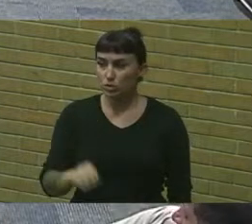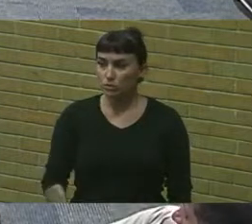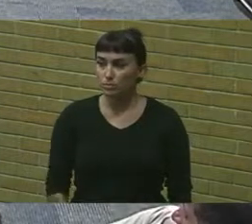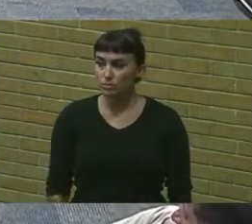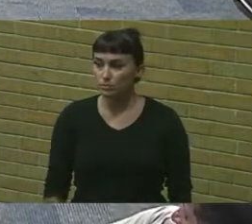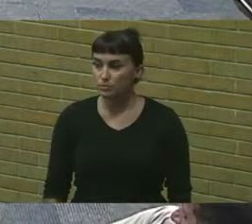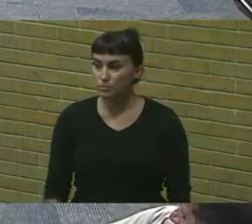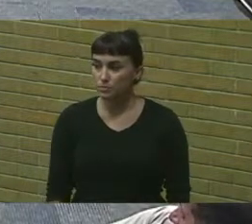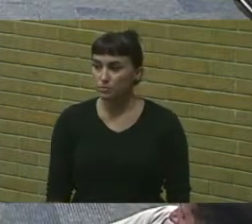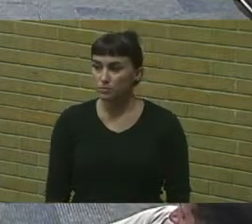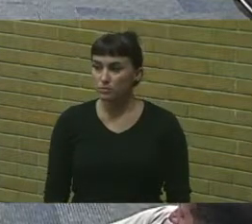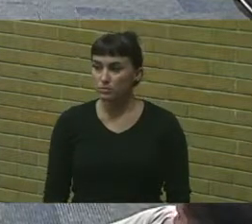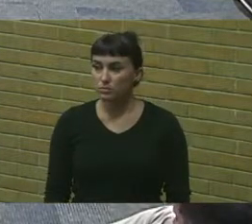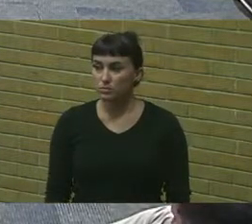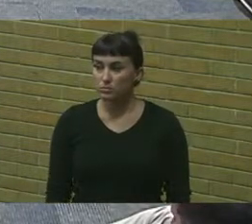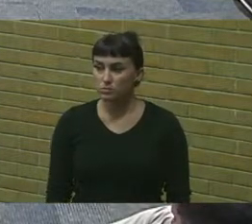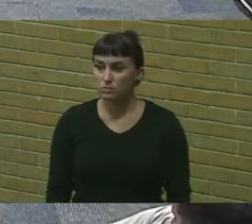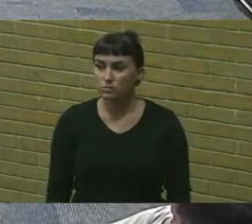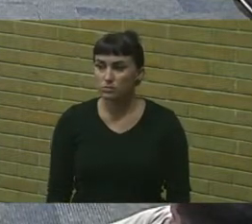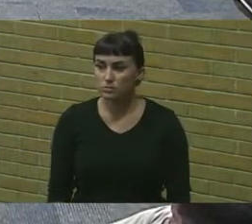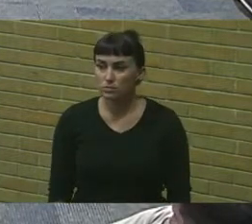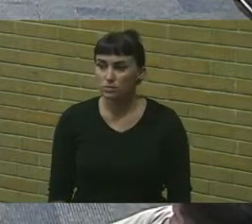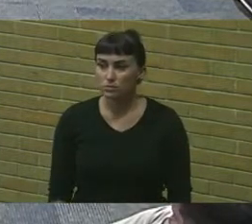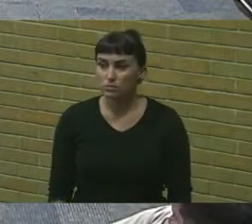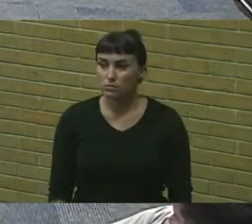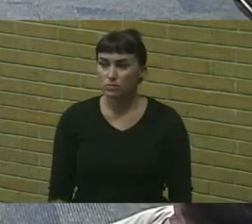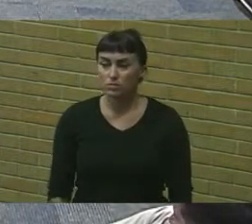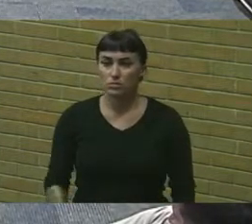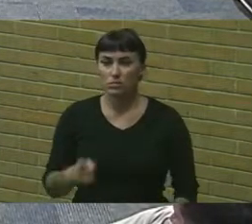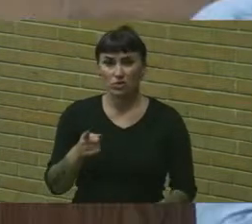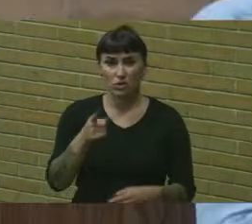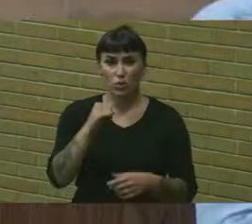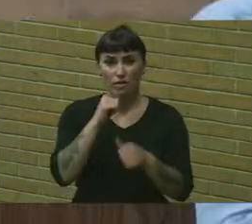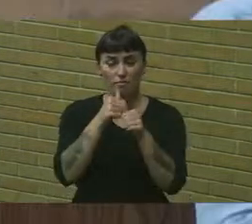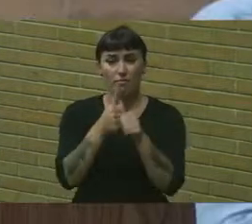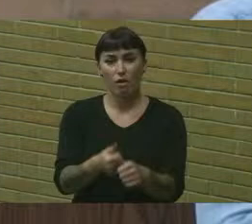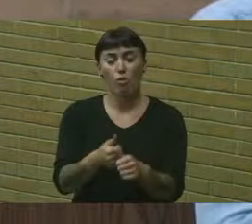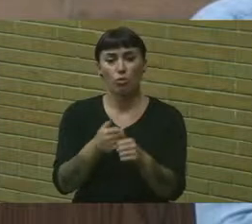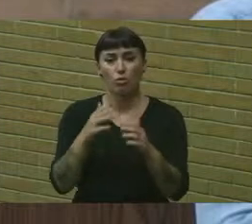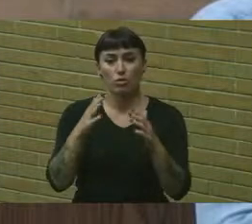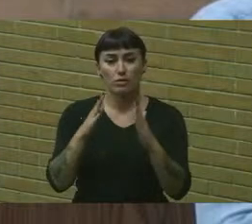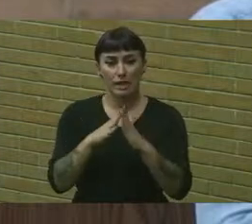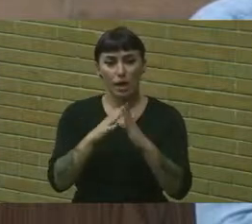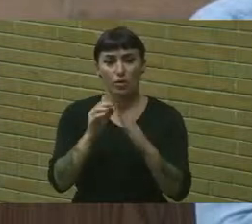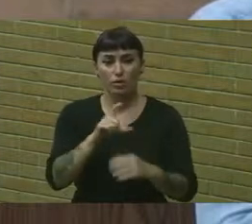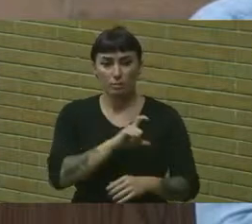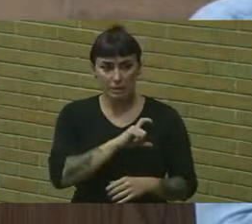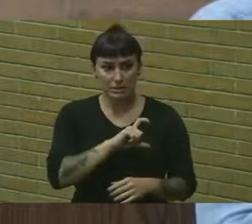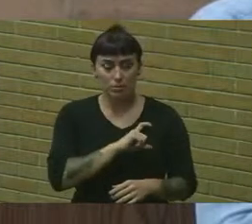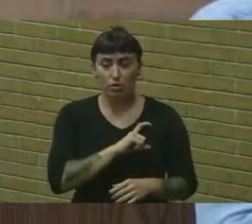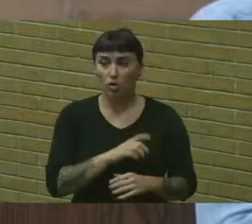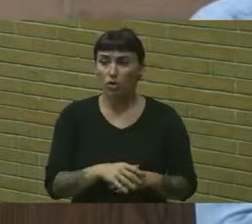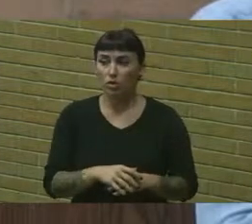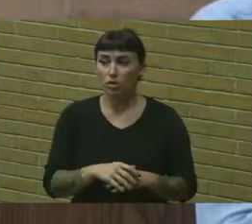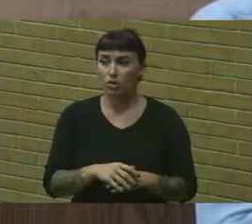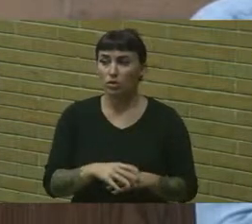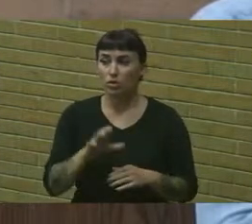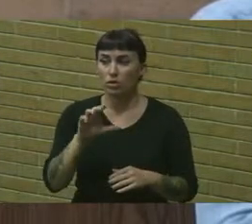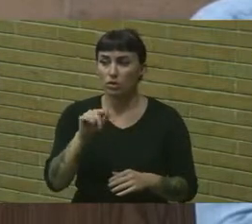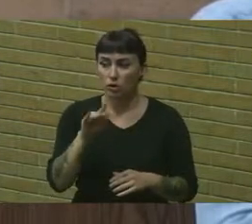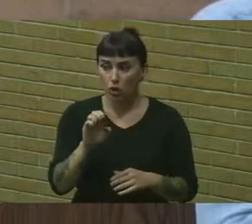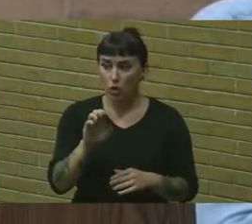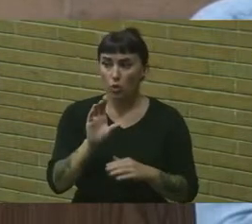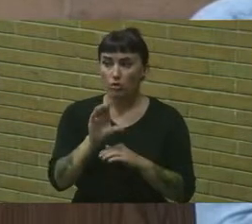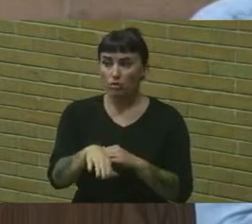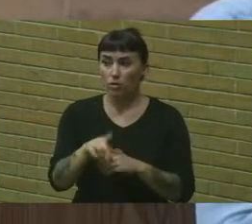sleep, because you haven't followed through in the town, in the police department, and code enforcement,